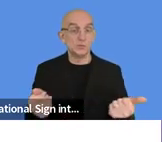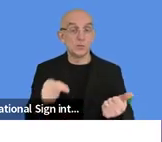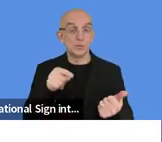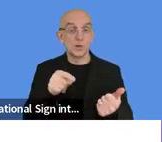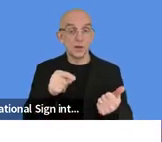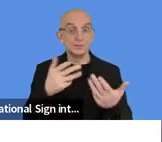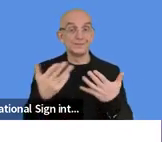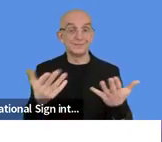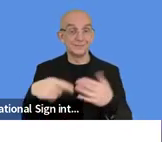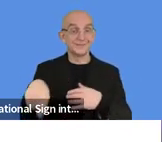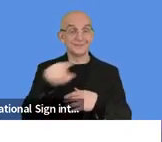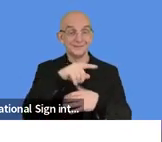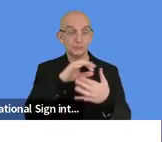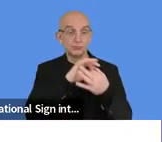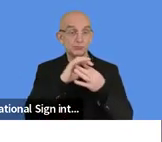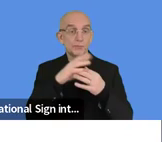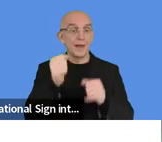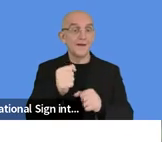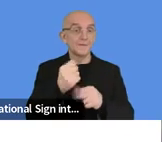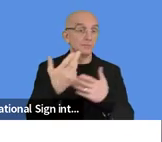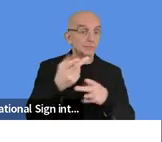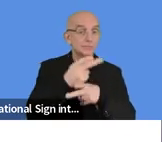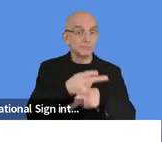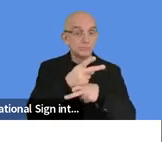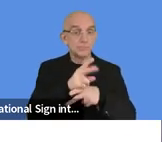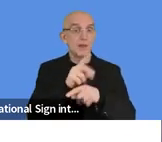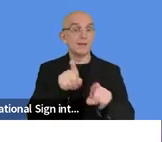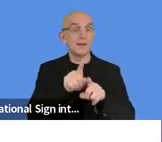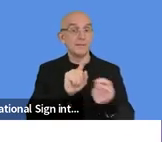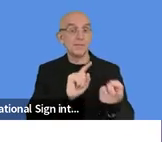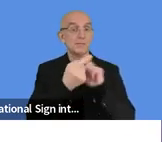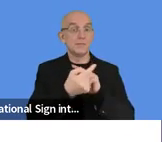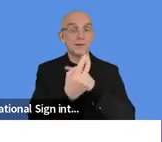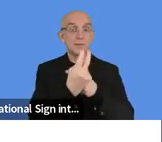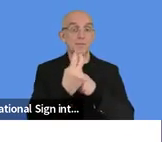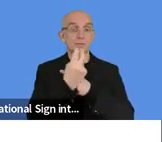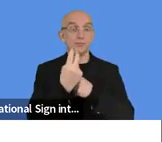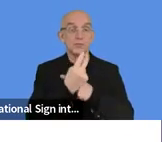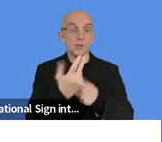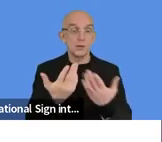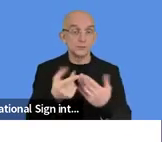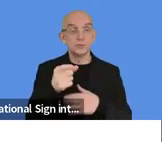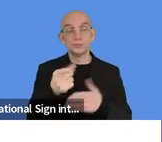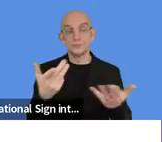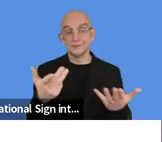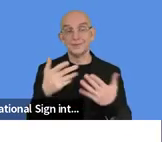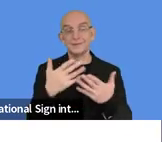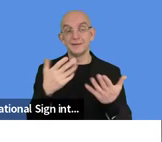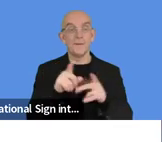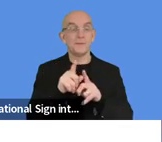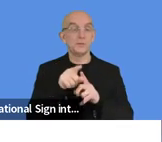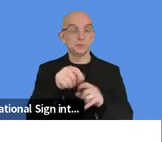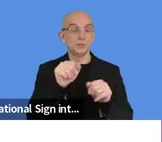one-on-one connection really, really, really matters. And the program is also business-centric. So we really focus in